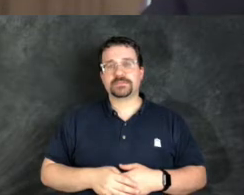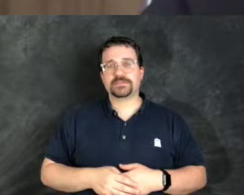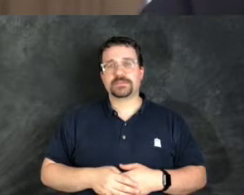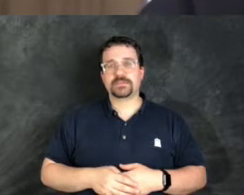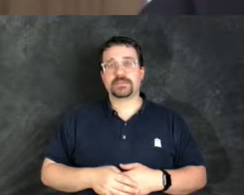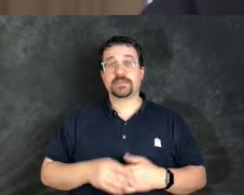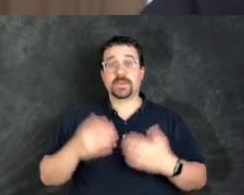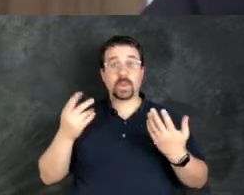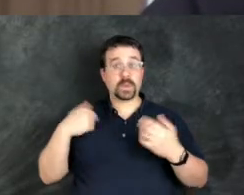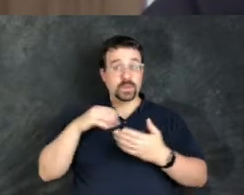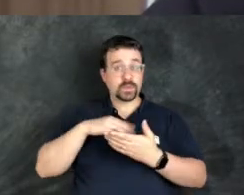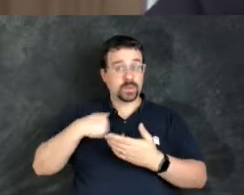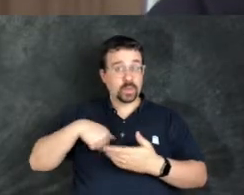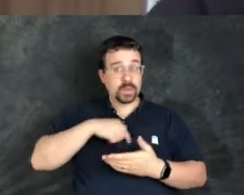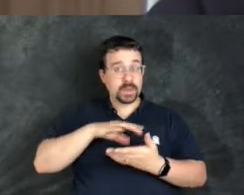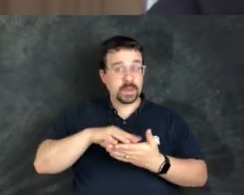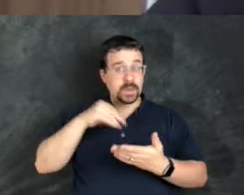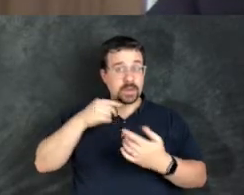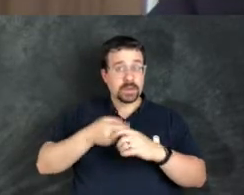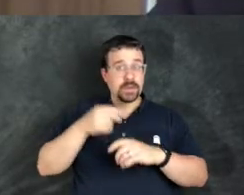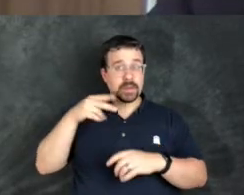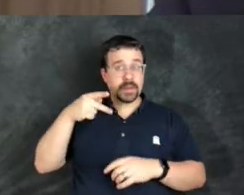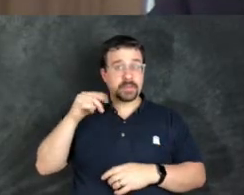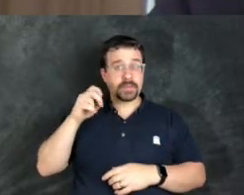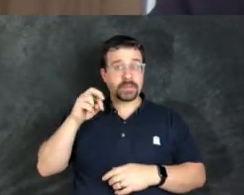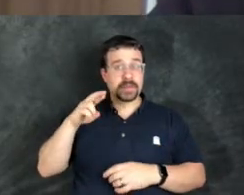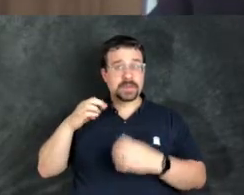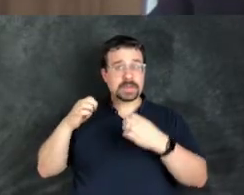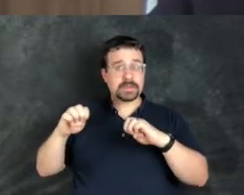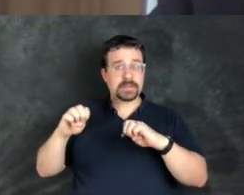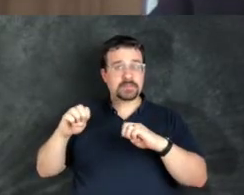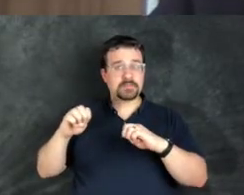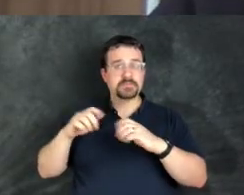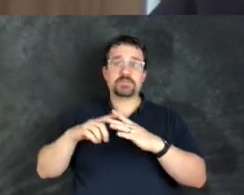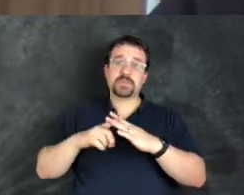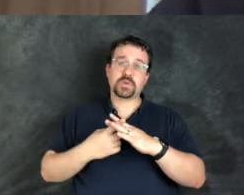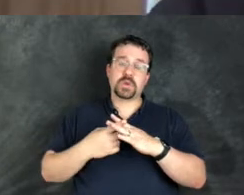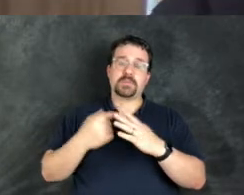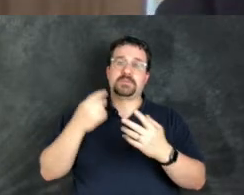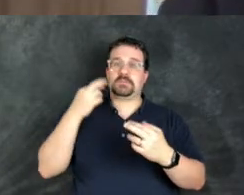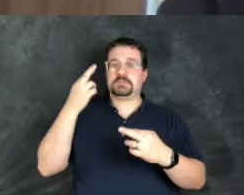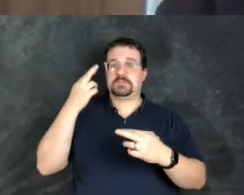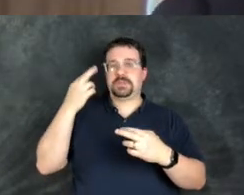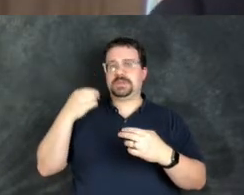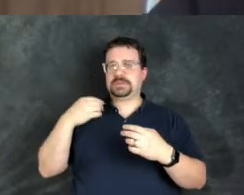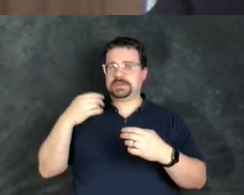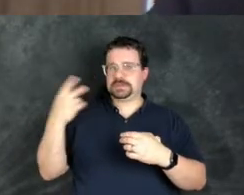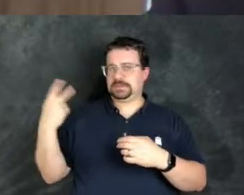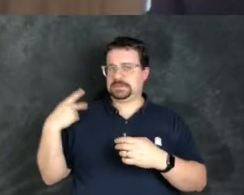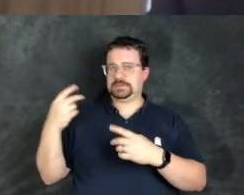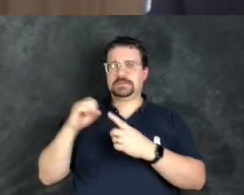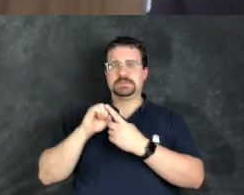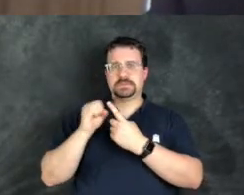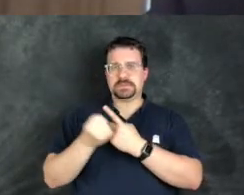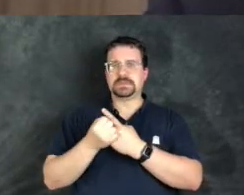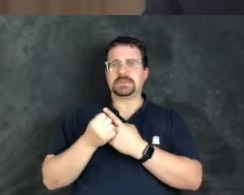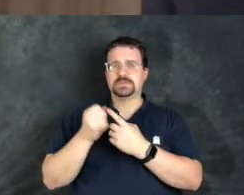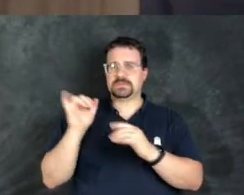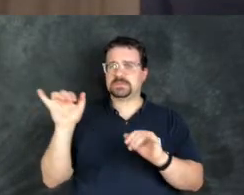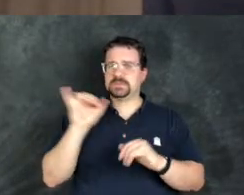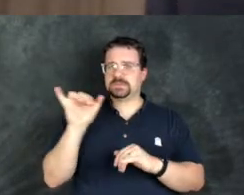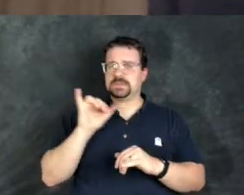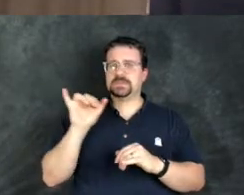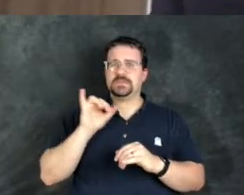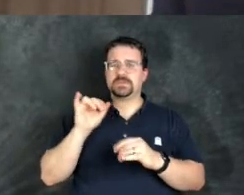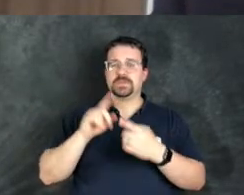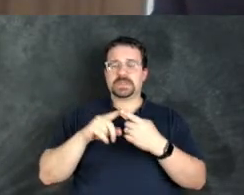So what might we learn from Peter's experiment? To begin with, we might recognize how similar our situation is to the situation